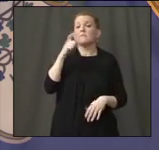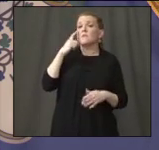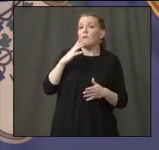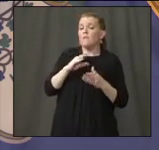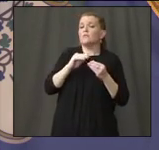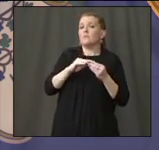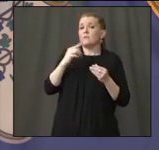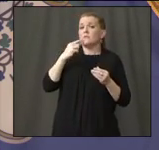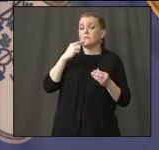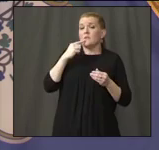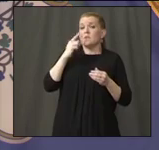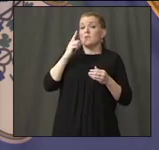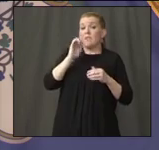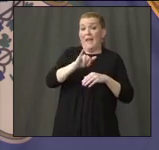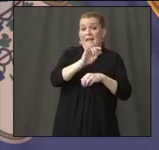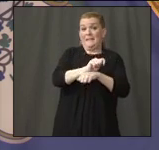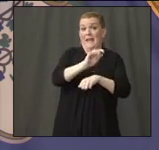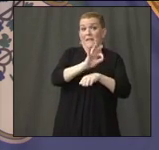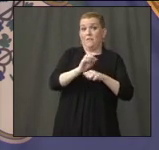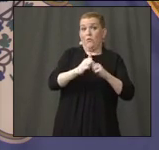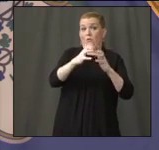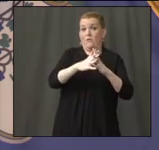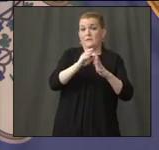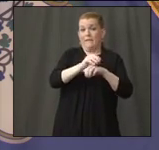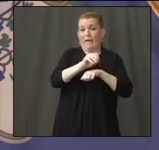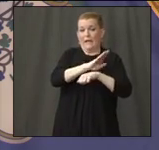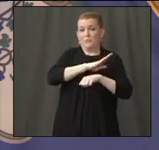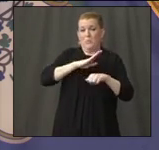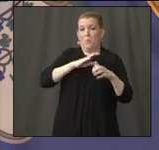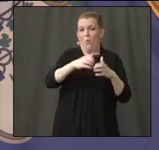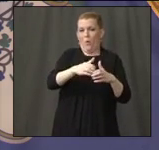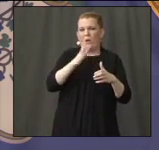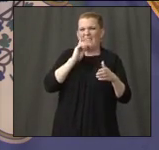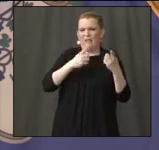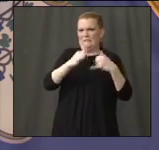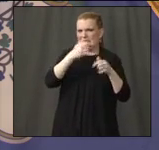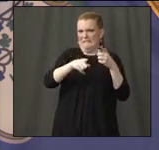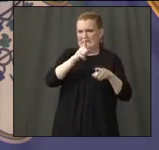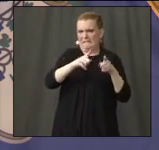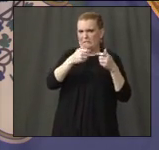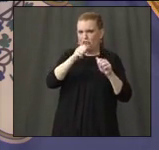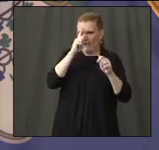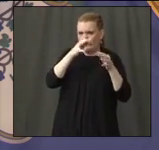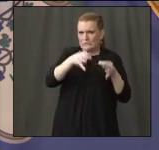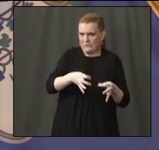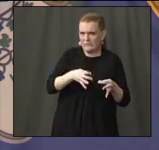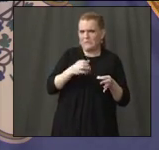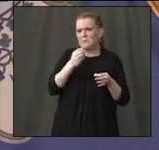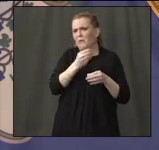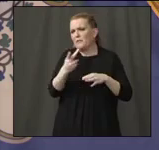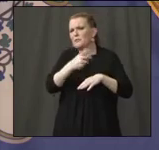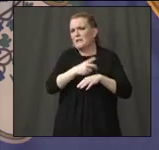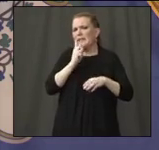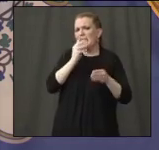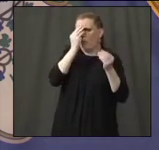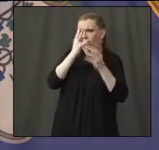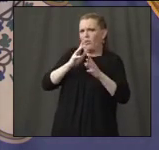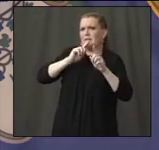did 1,000 folks on their initial tranche. That's a state that's, 70% bigger than us, just to give you one